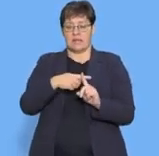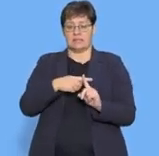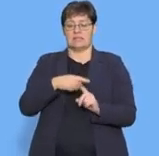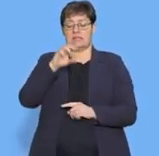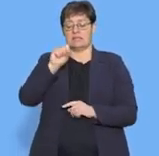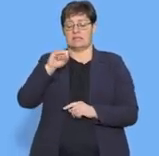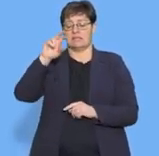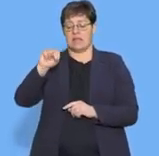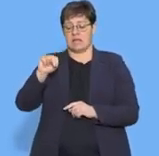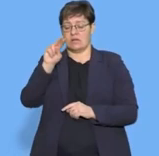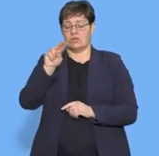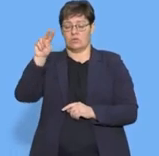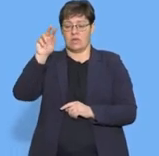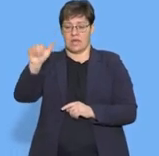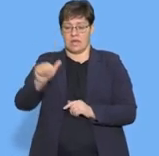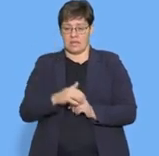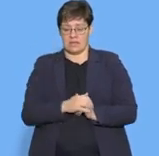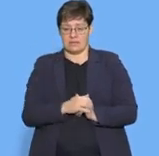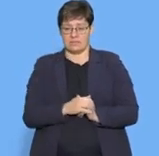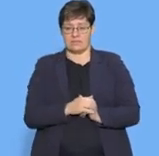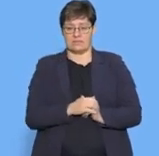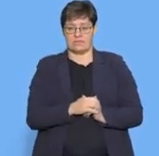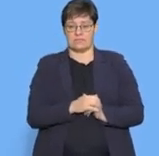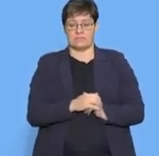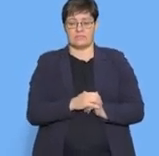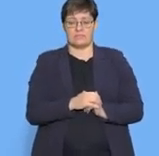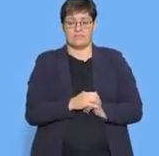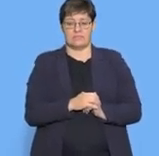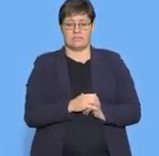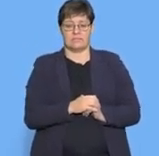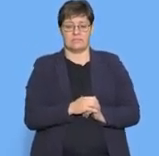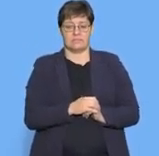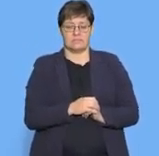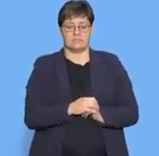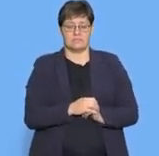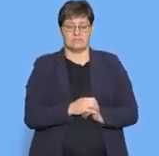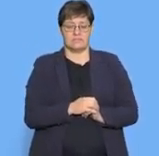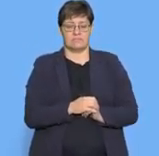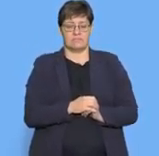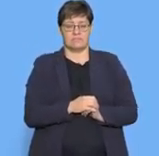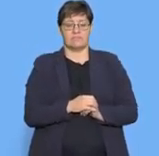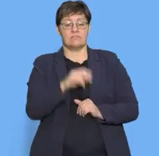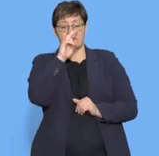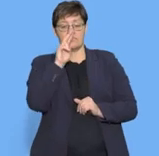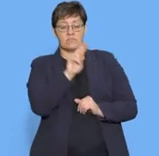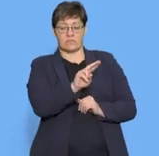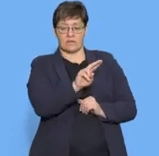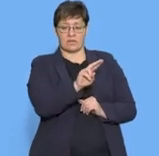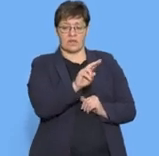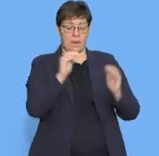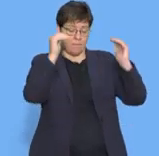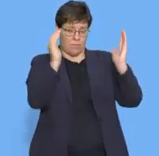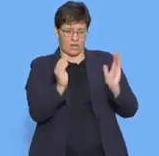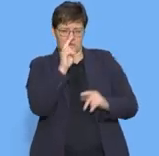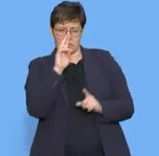okay, plus this piece here, which is sine squared A. Now, look at this